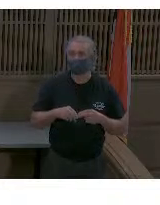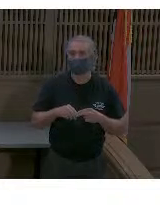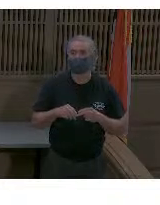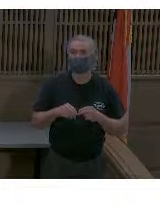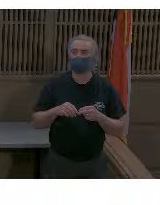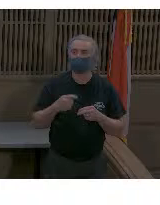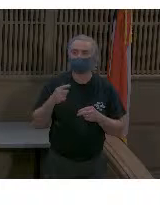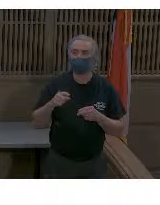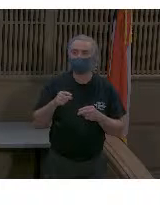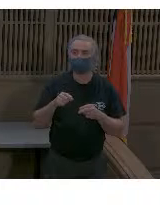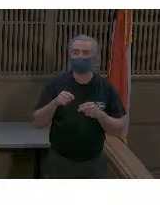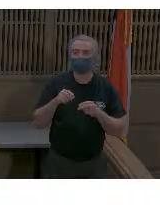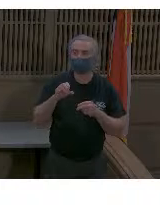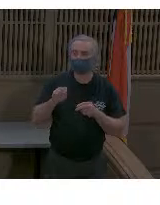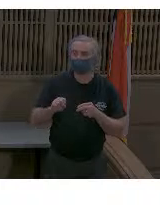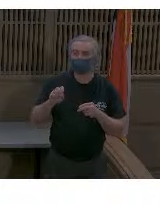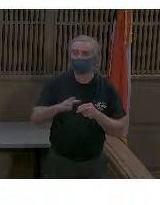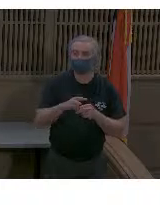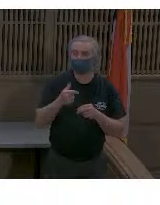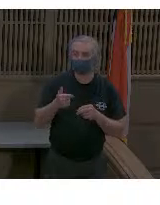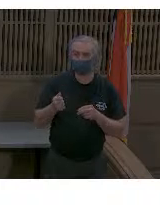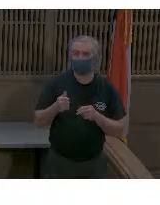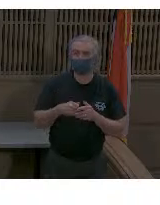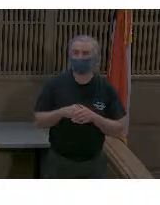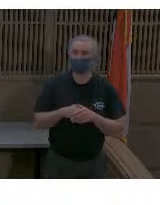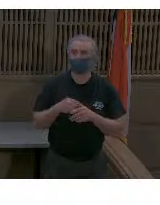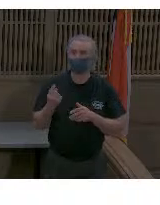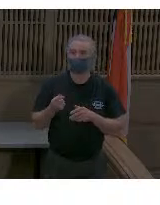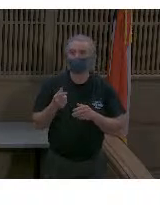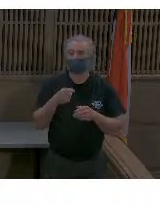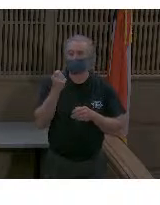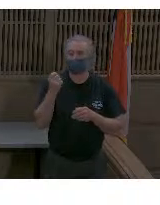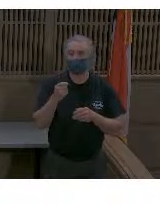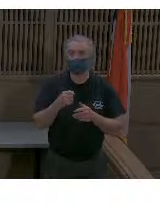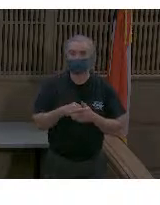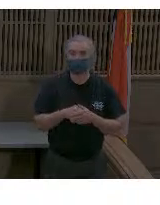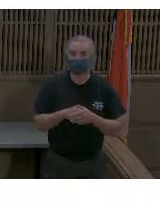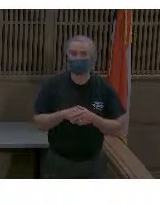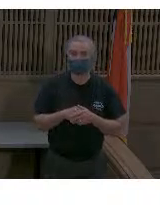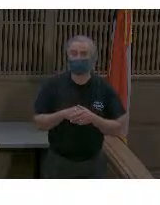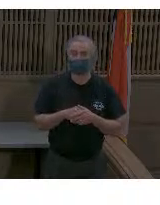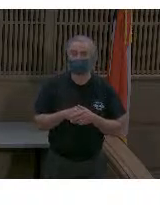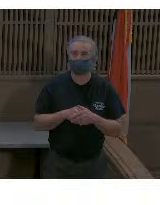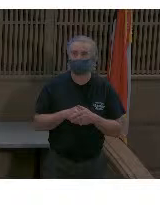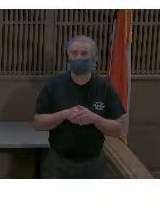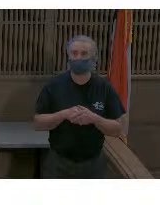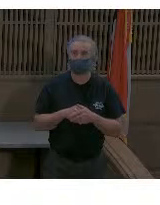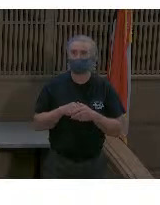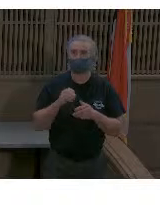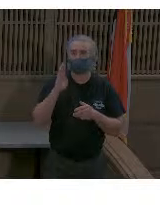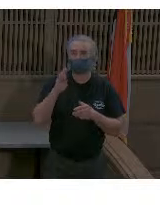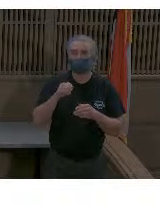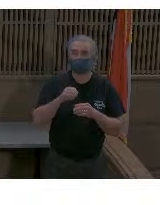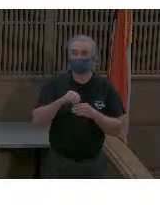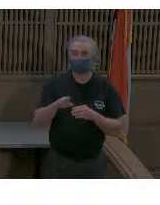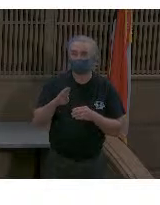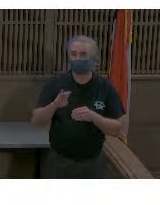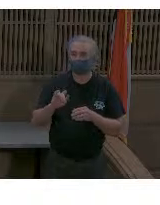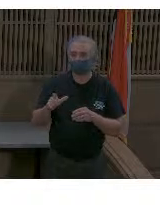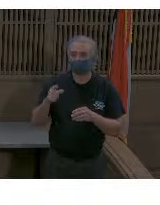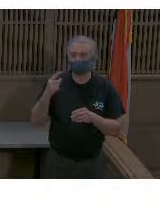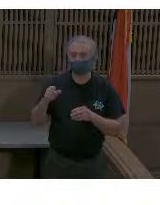and again, it's only because they will bill your insurance company if you have